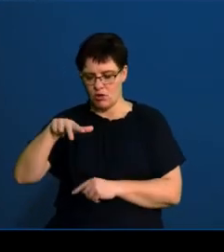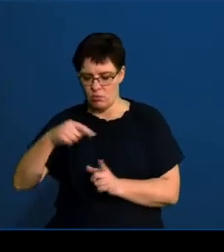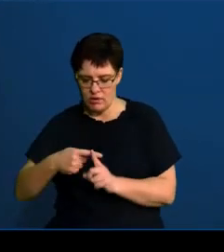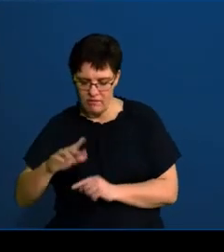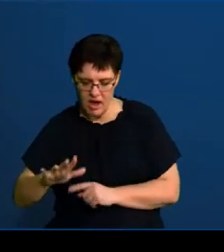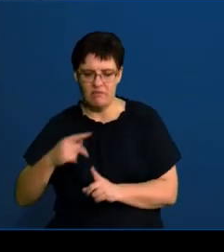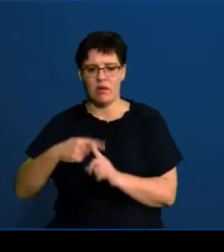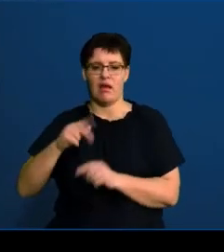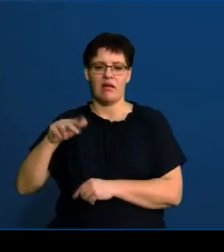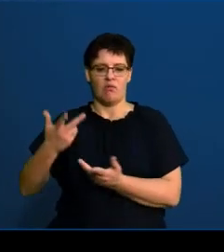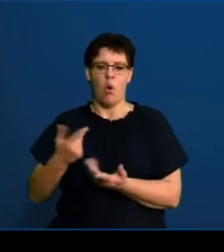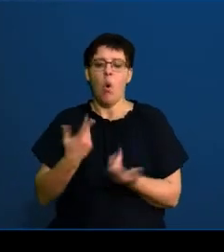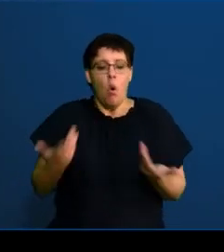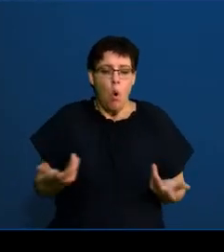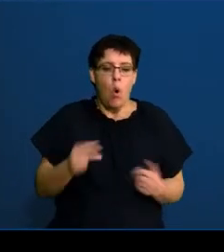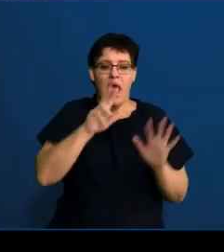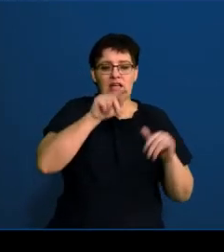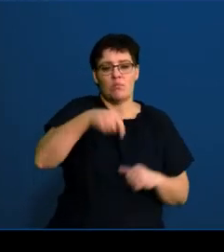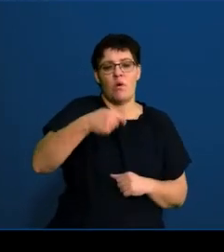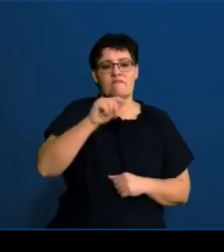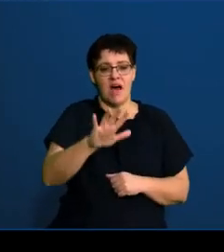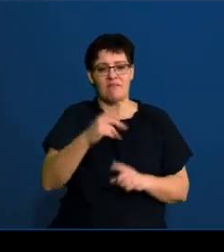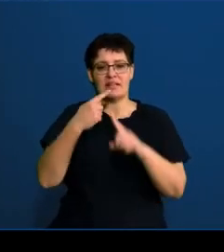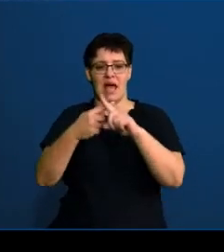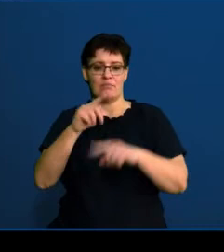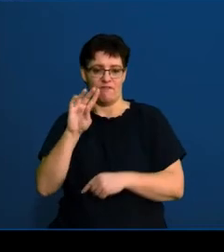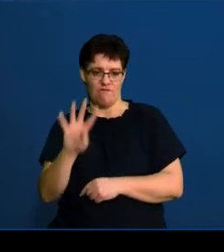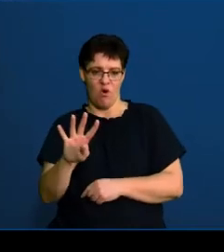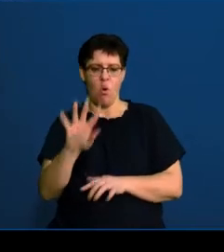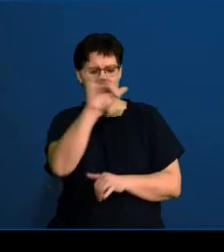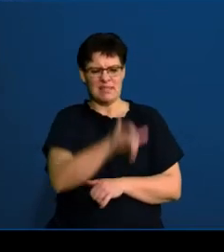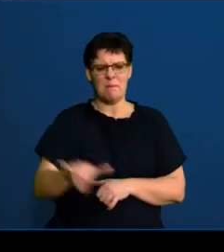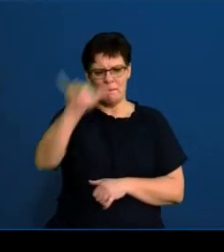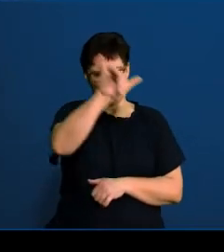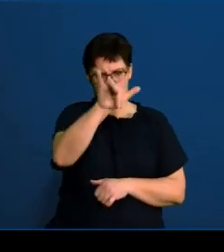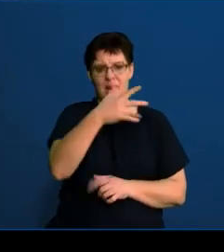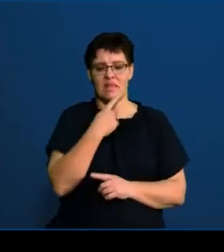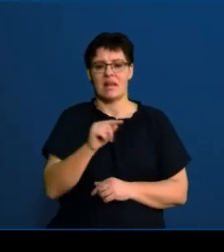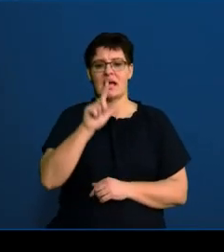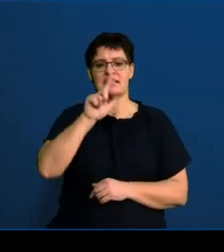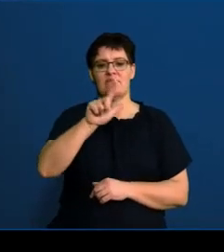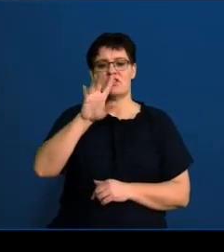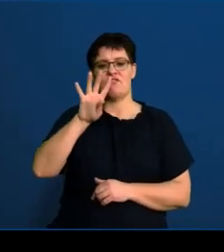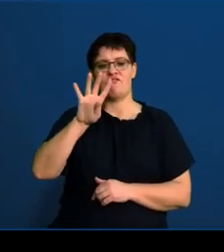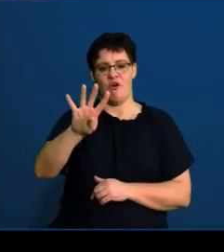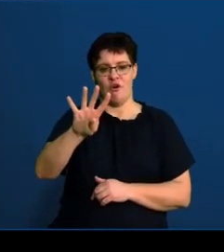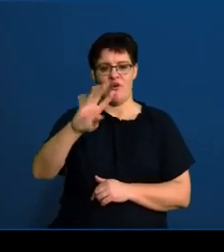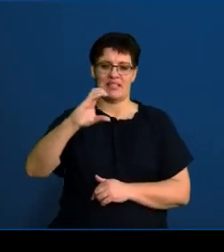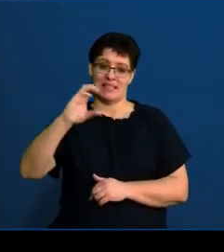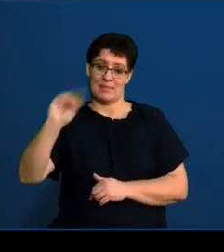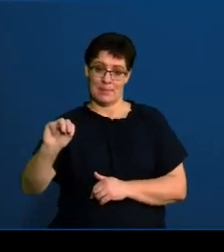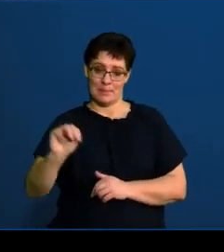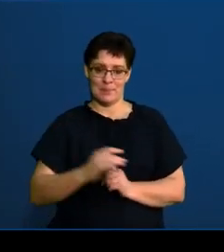said 18.5 times 4, they're all the same, and I would have got 74